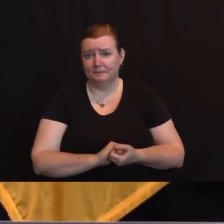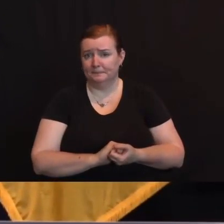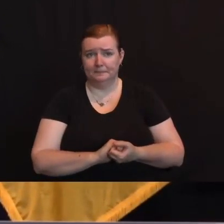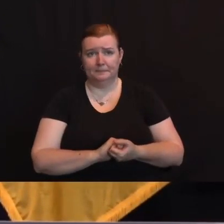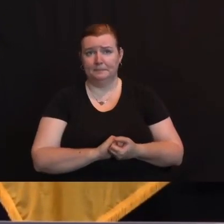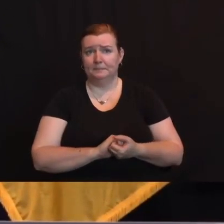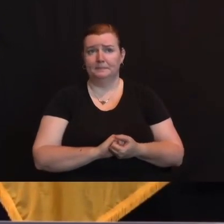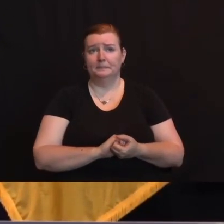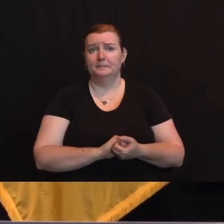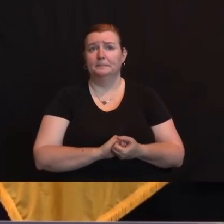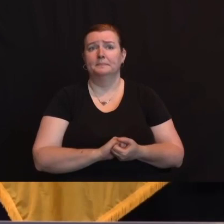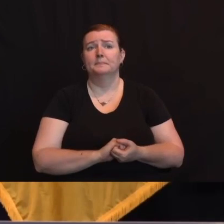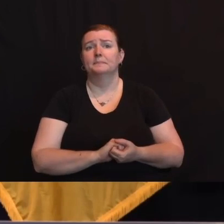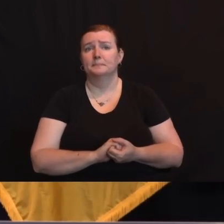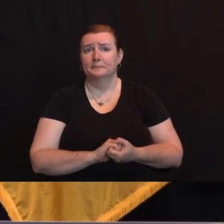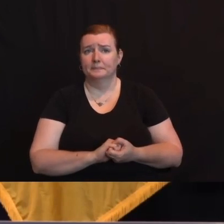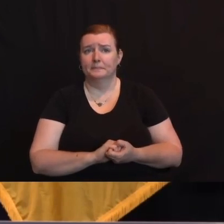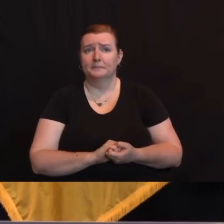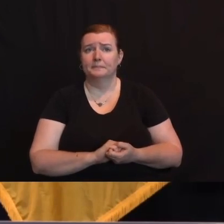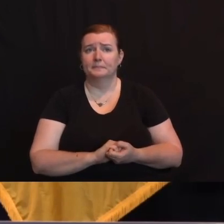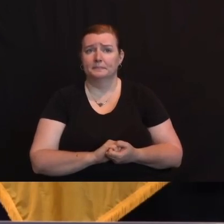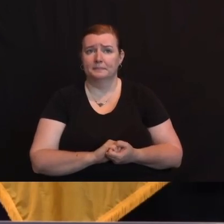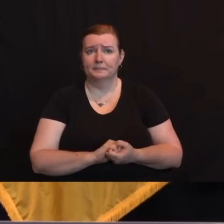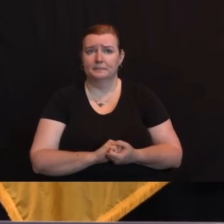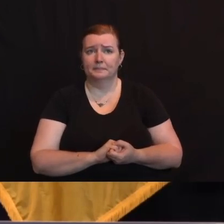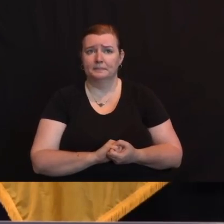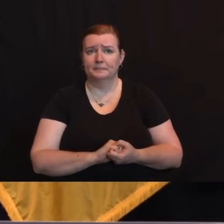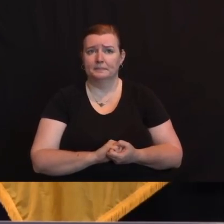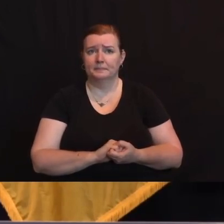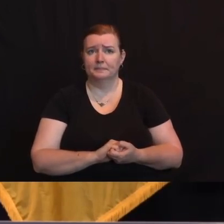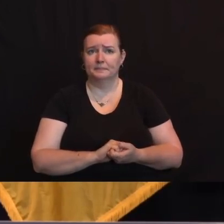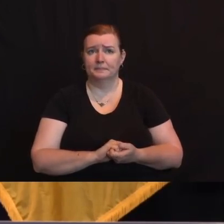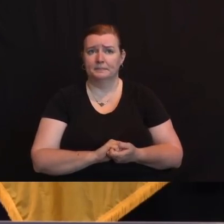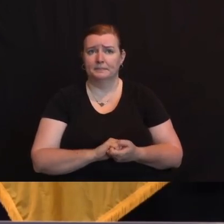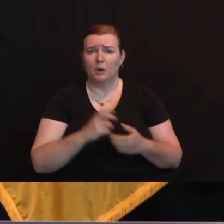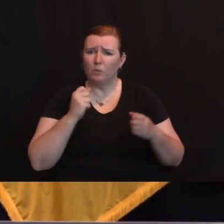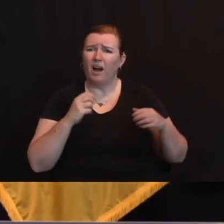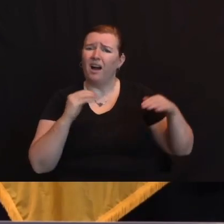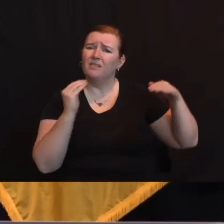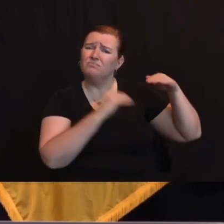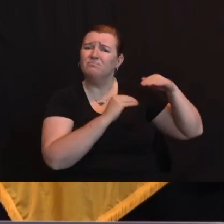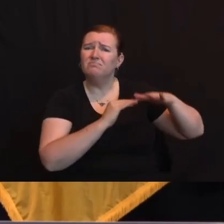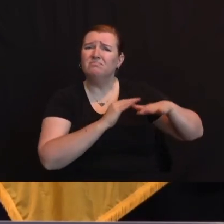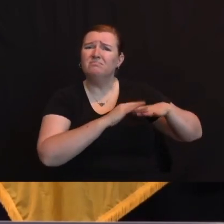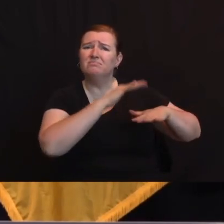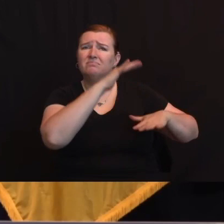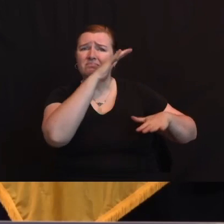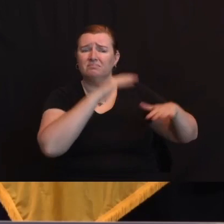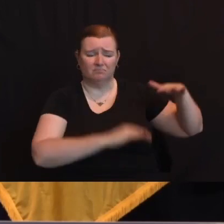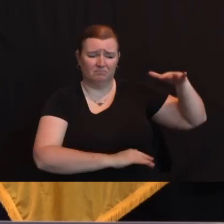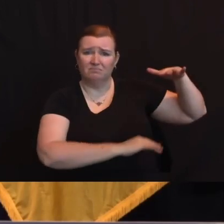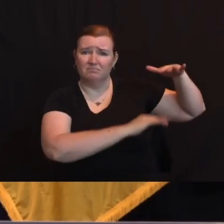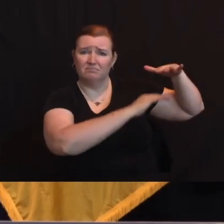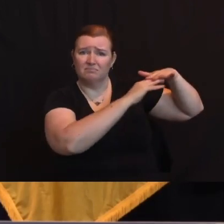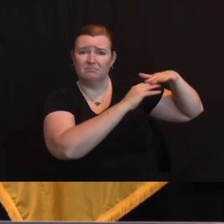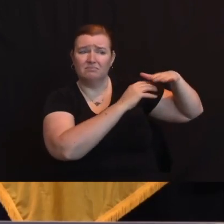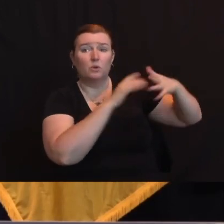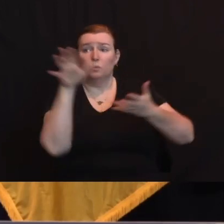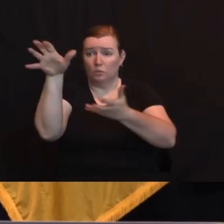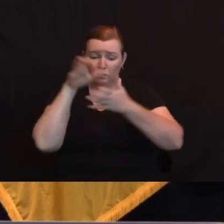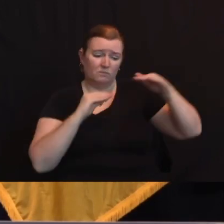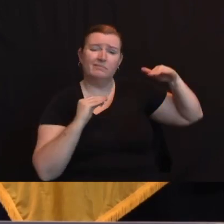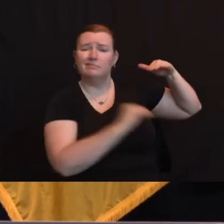here to require a minimum number of days supplies, et cetera. Yeah. Tina, I was very quick to say I feel like we're still in